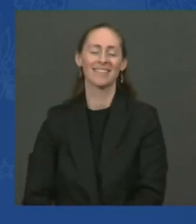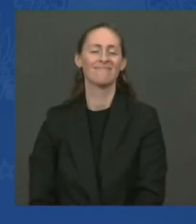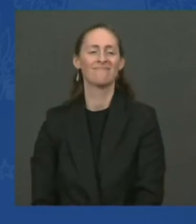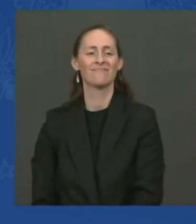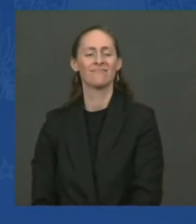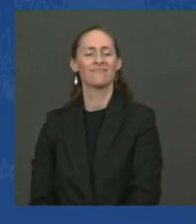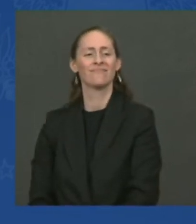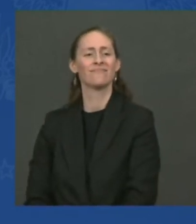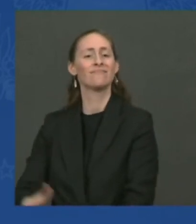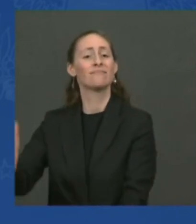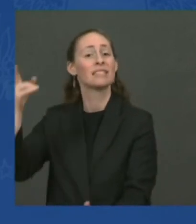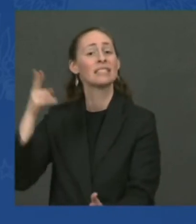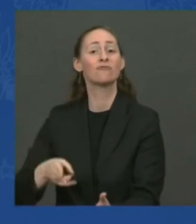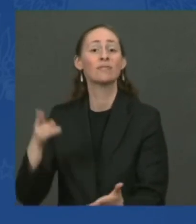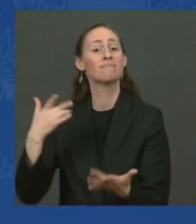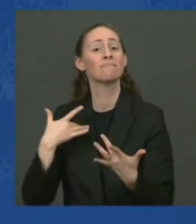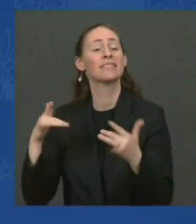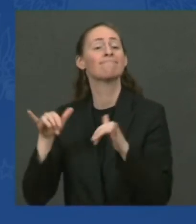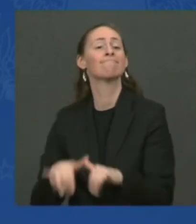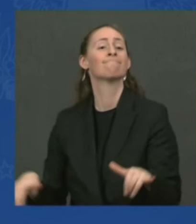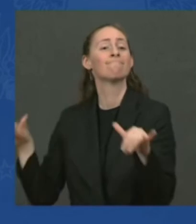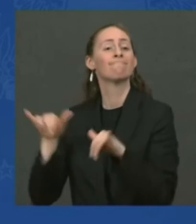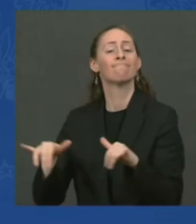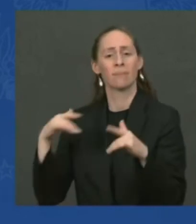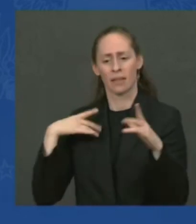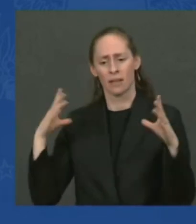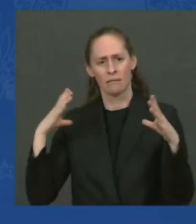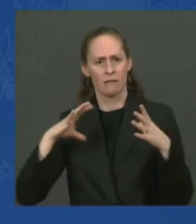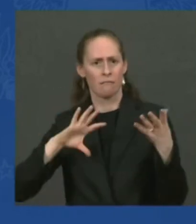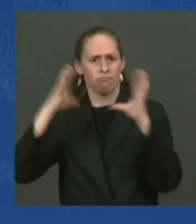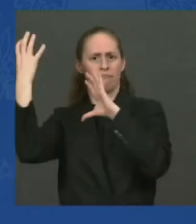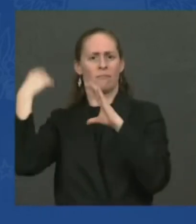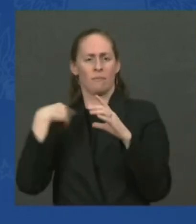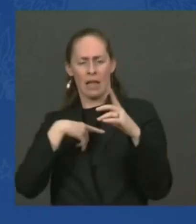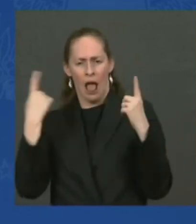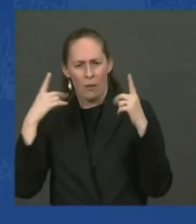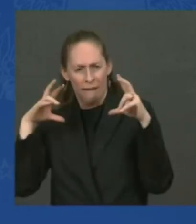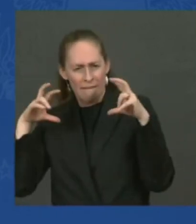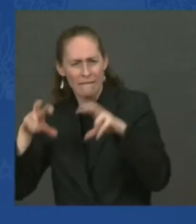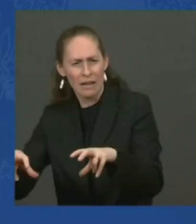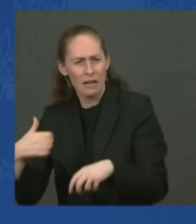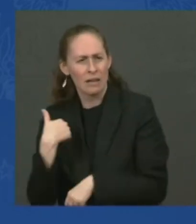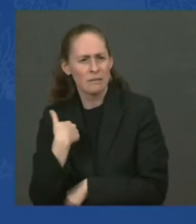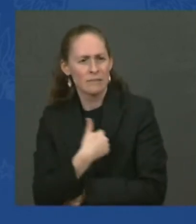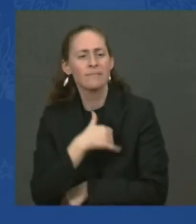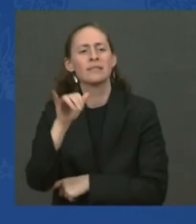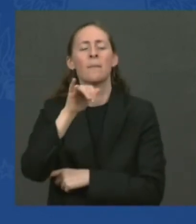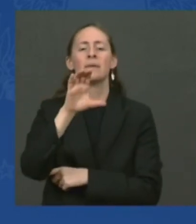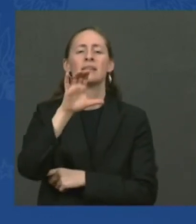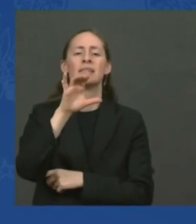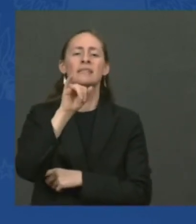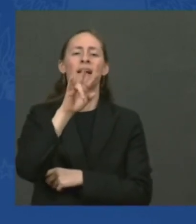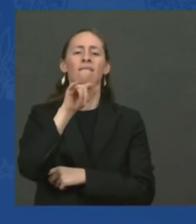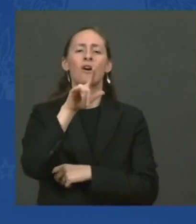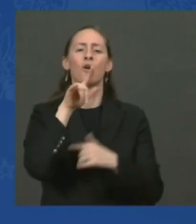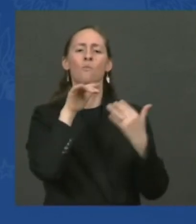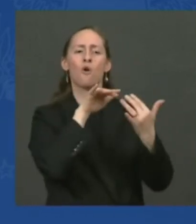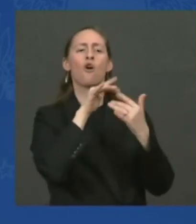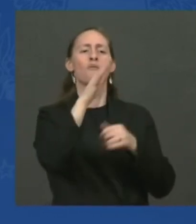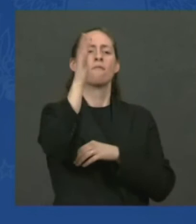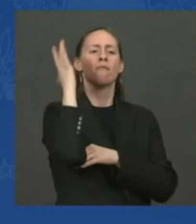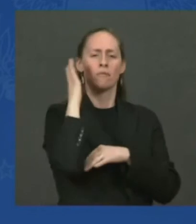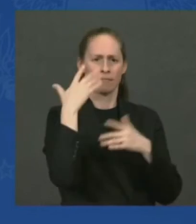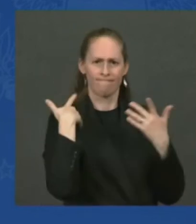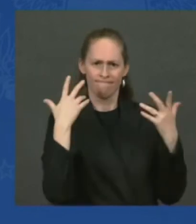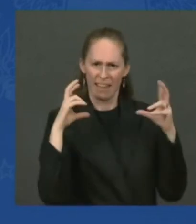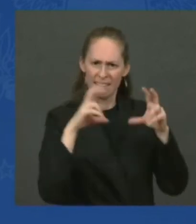by investing in ourselves. During and after the Civil War has been referenced, we built the Transcontinental Railroad, uniting East